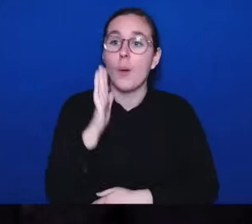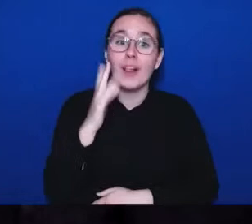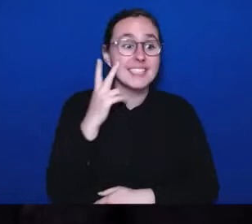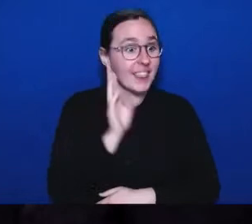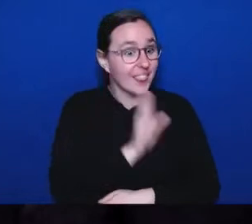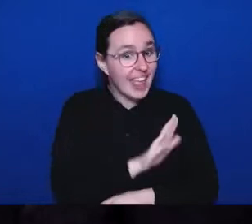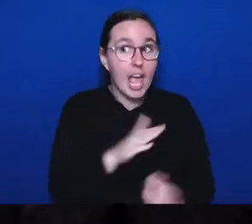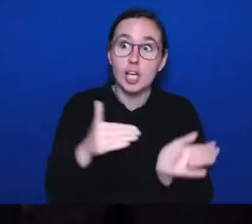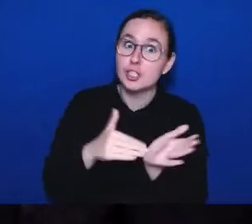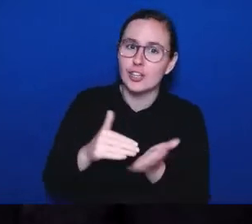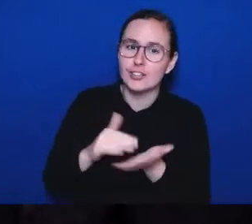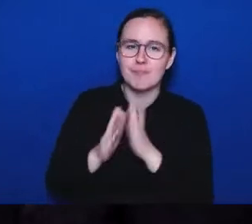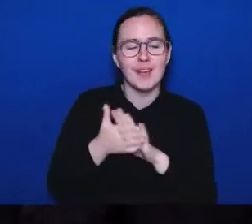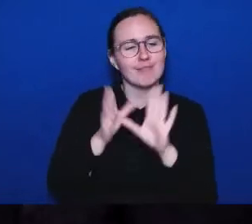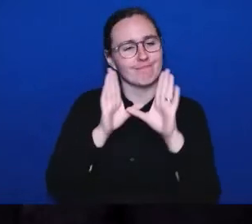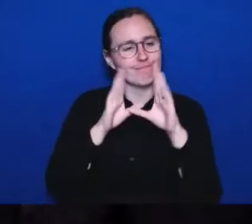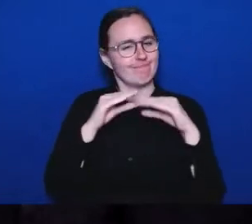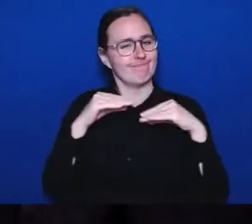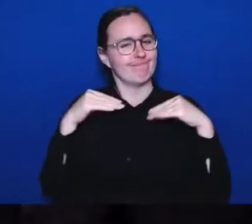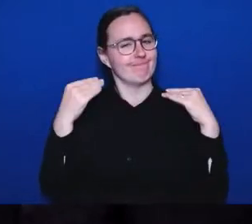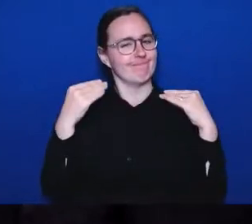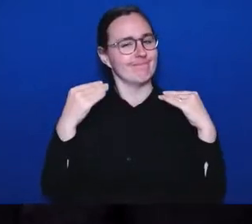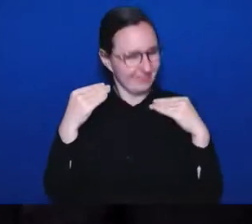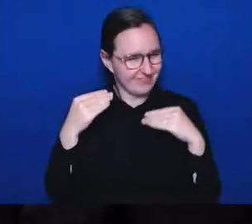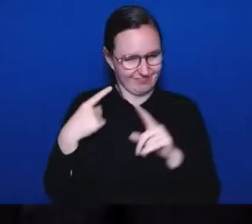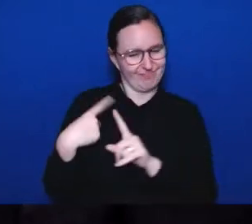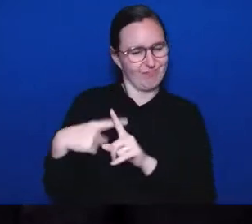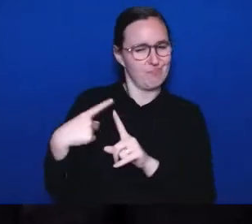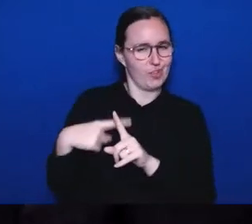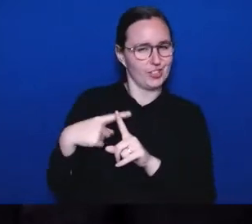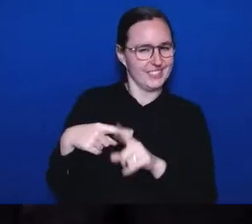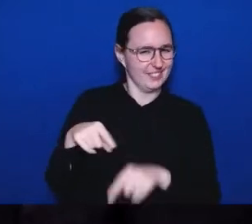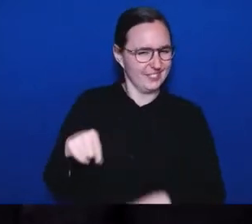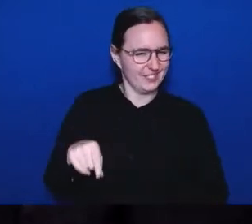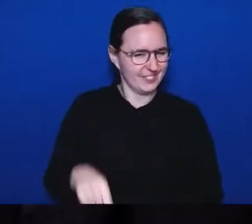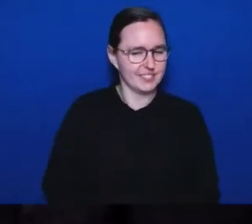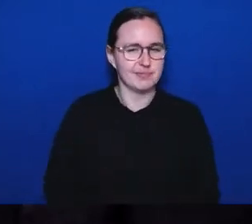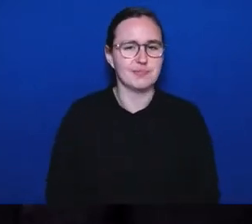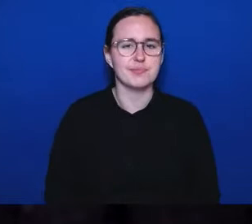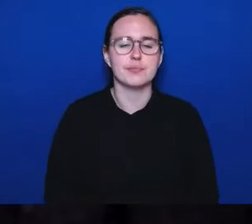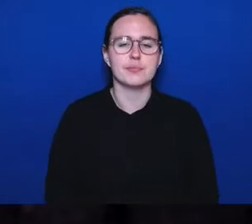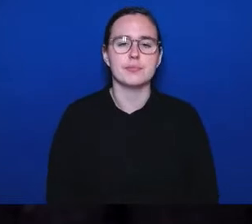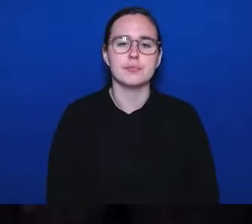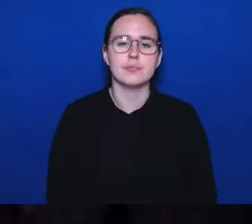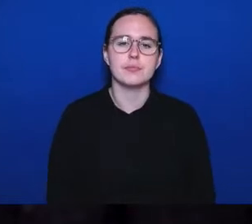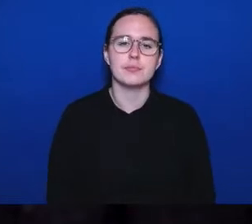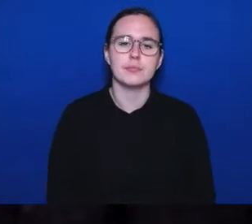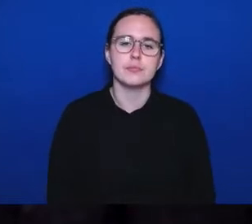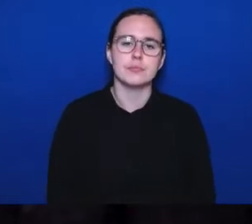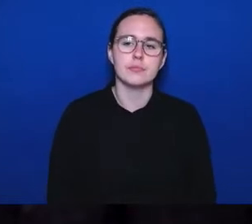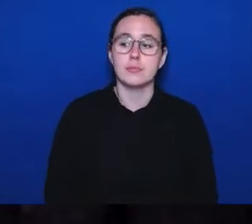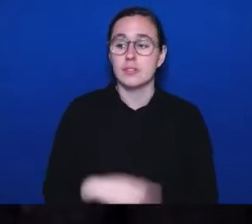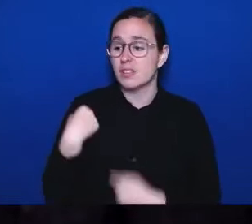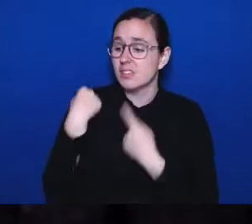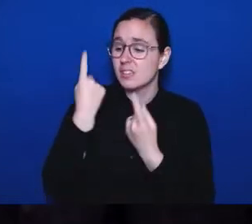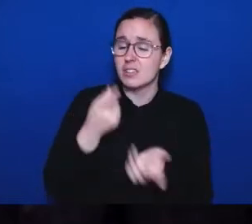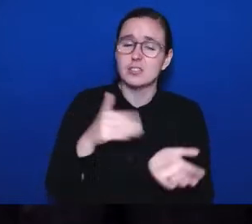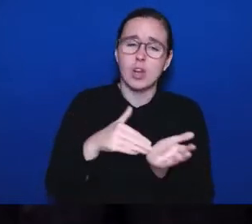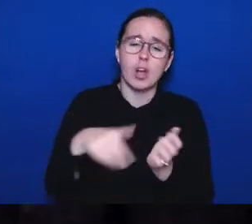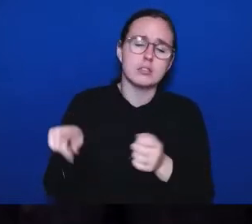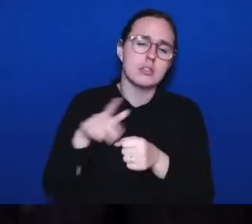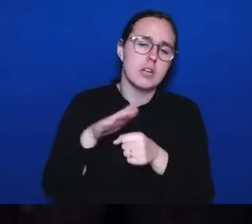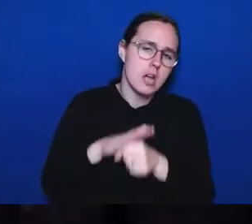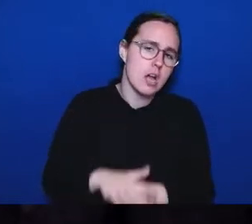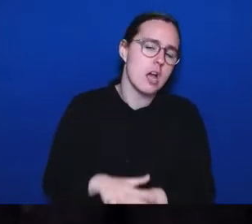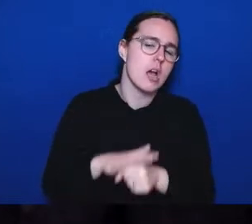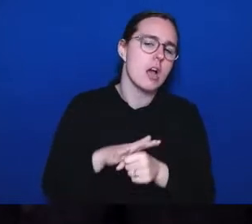locum coverage for our physicians that have never been able to take time off or step away from their office because of the needs and the